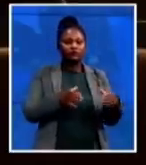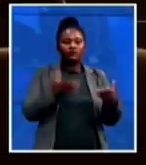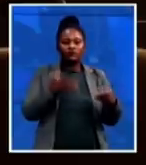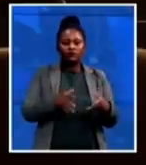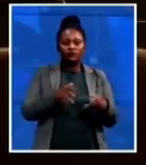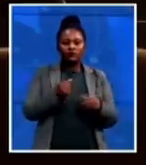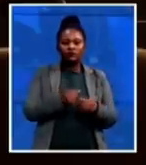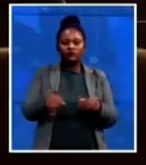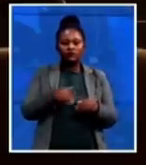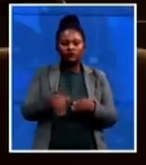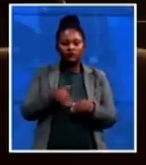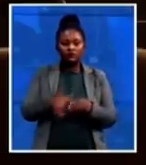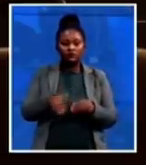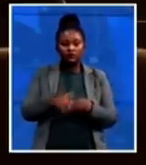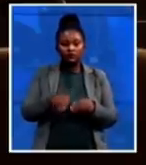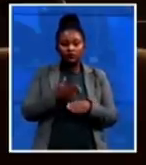Petro SA?